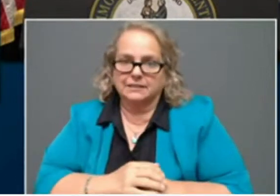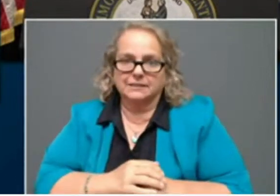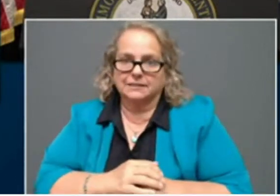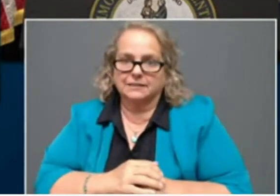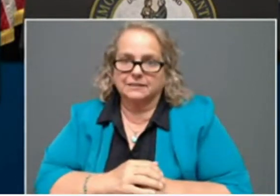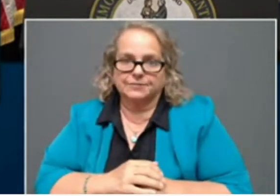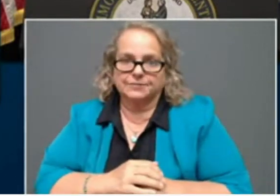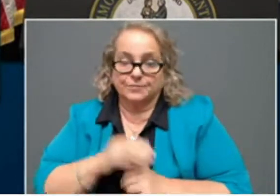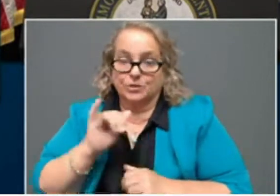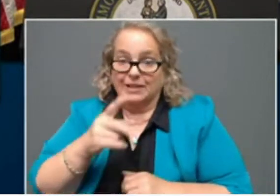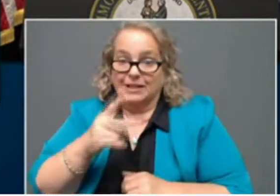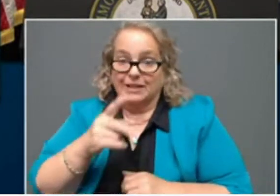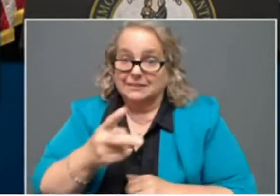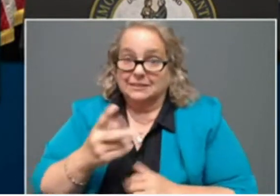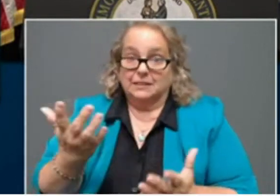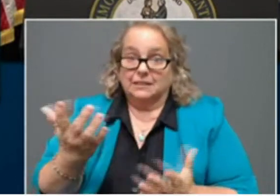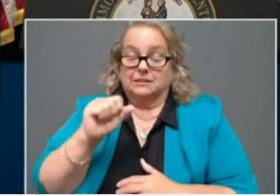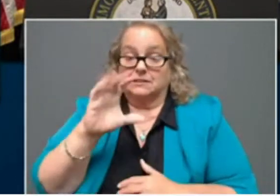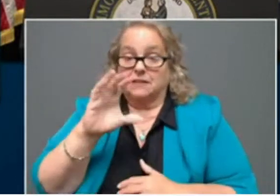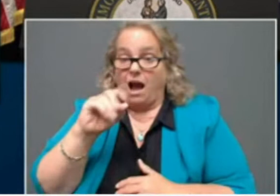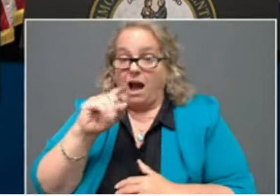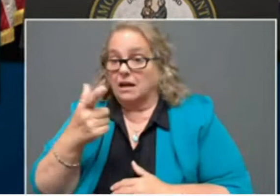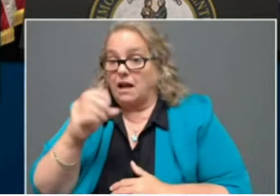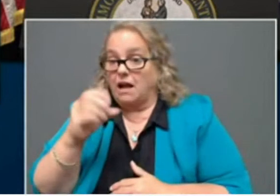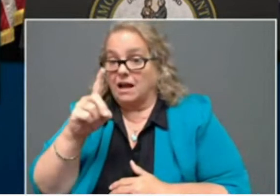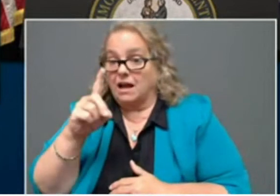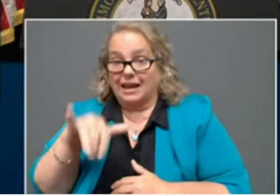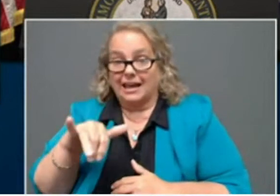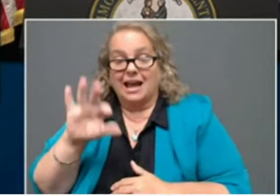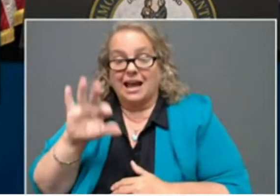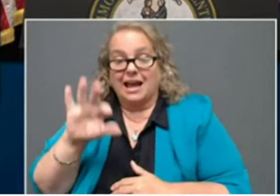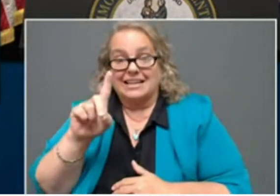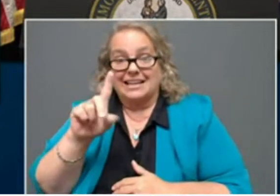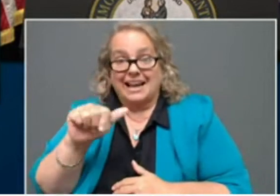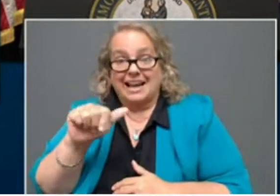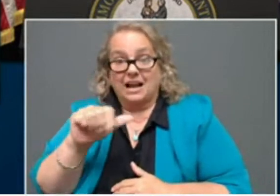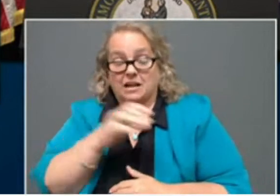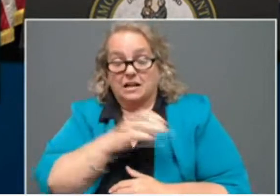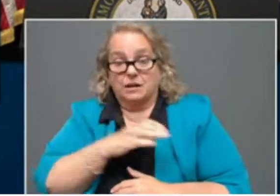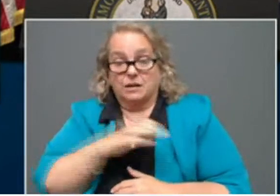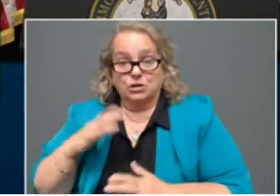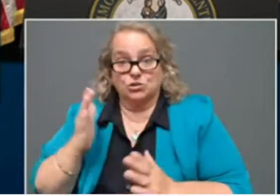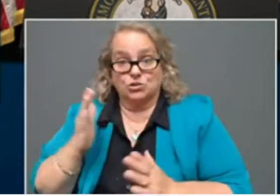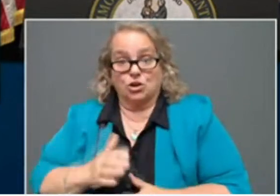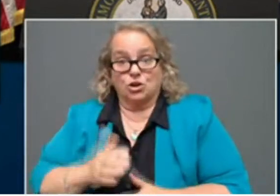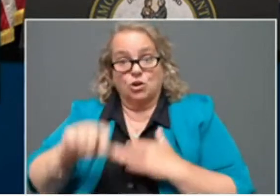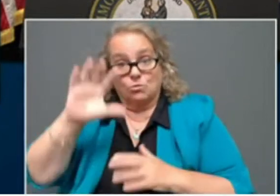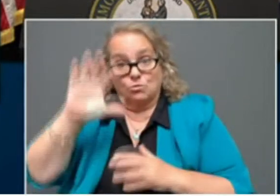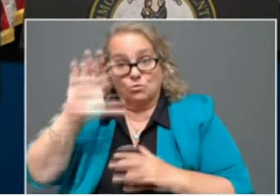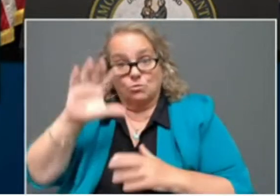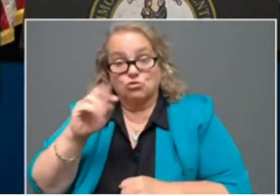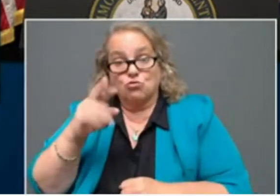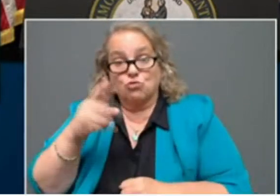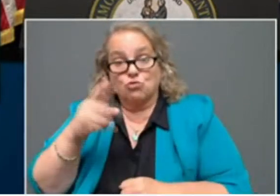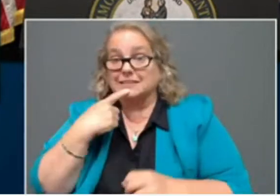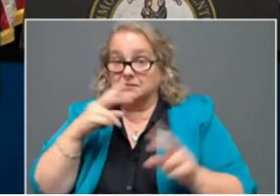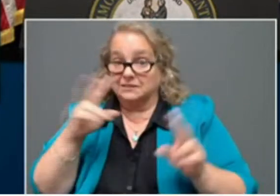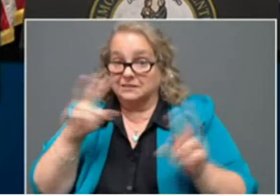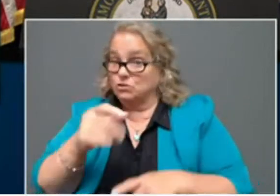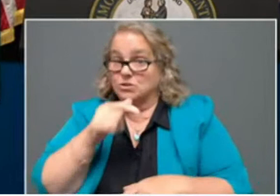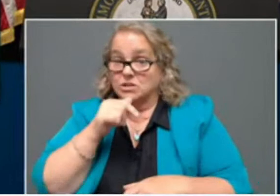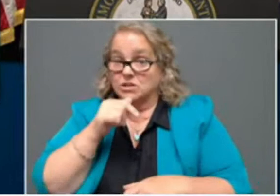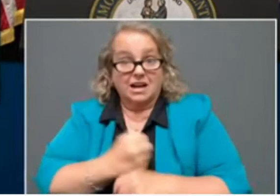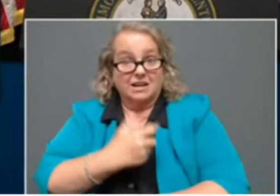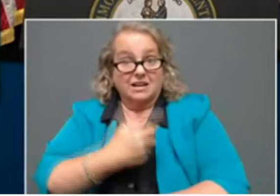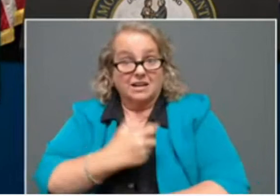it's what Scott Gottlieb, who was I believe the FDA commissioner under President Trump, says is if you haven't gotten vaccinated